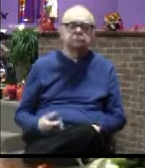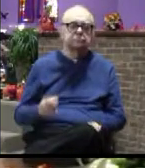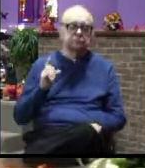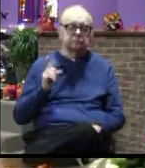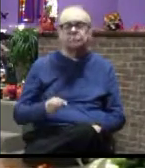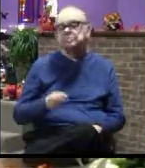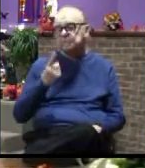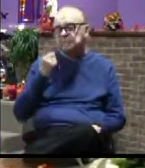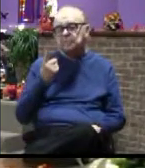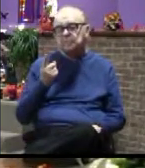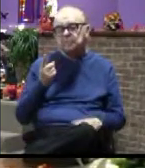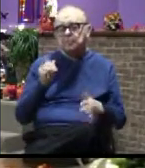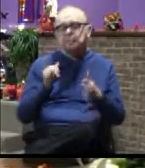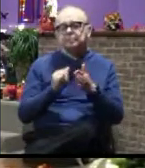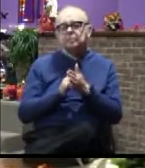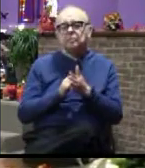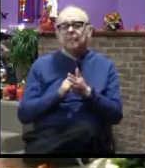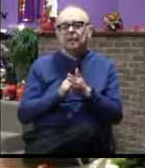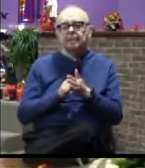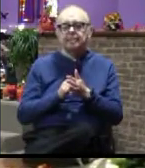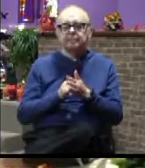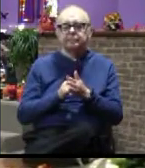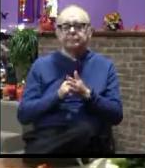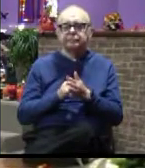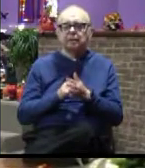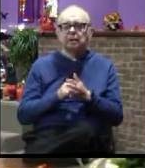But what we need to understand is this.